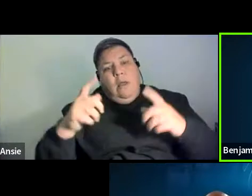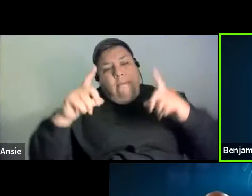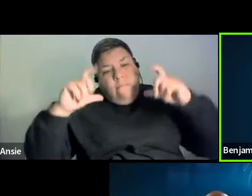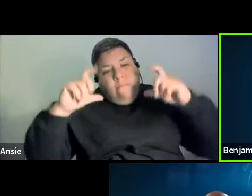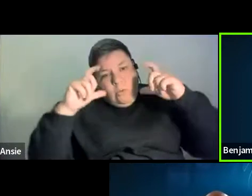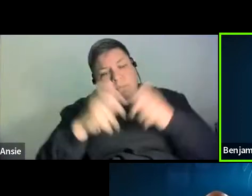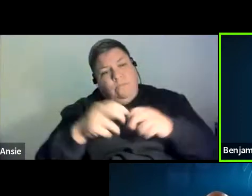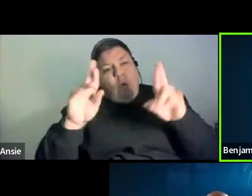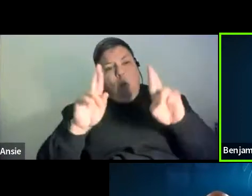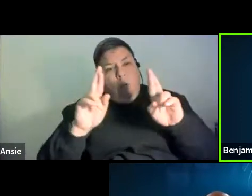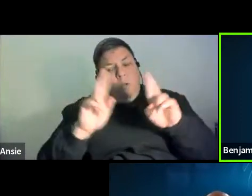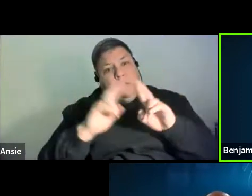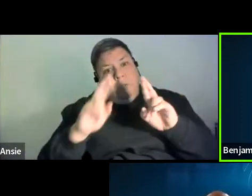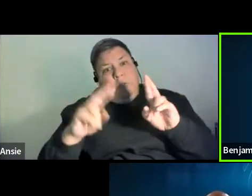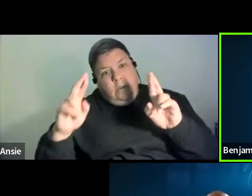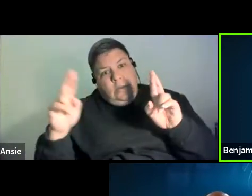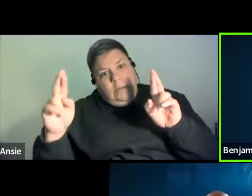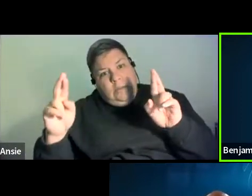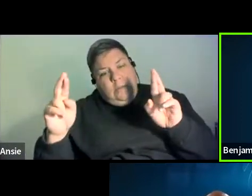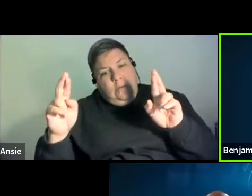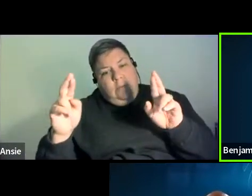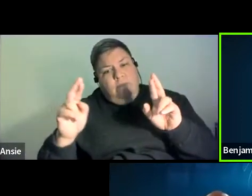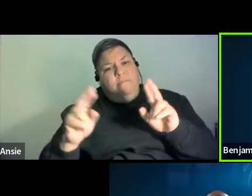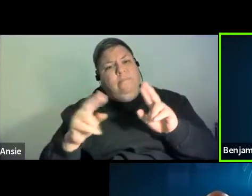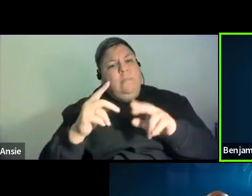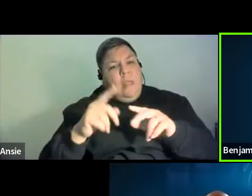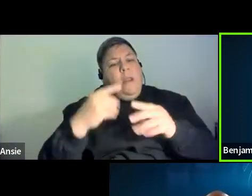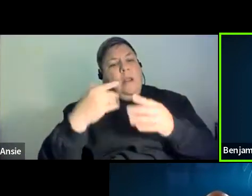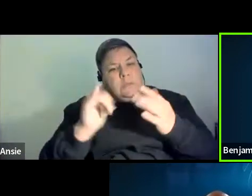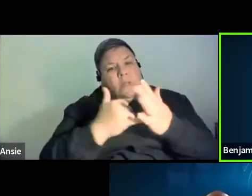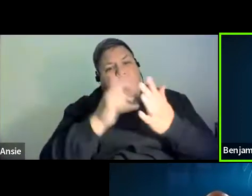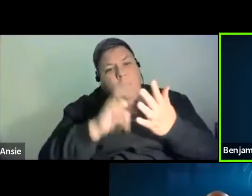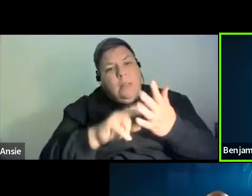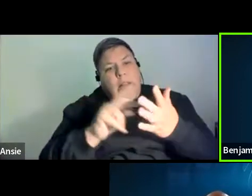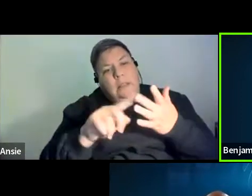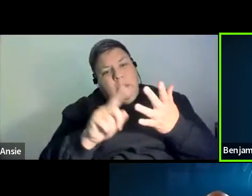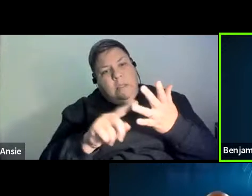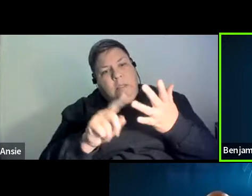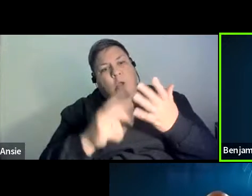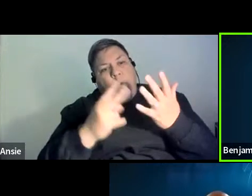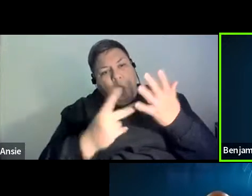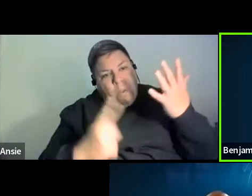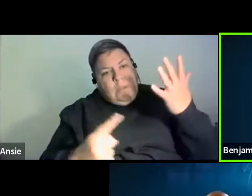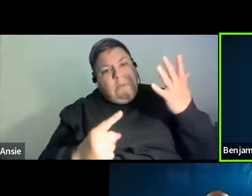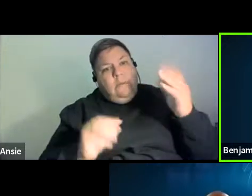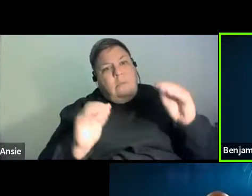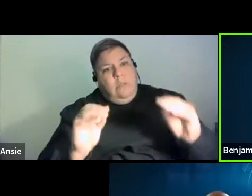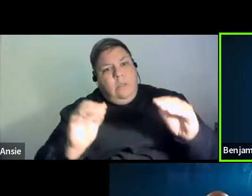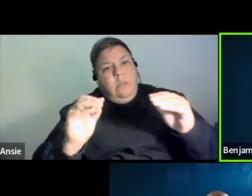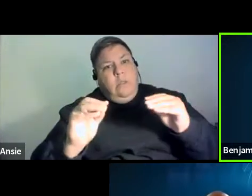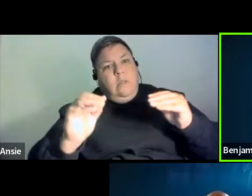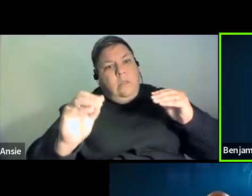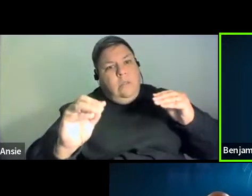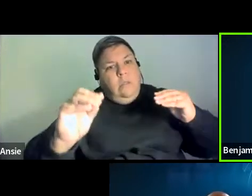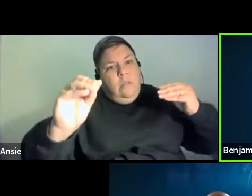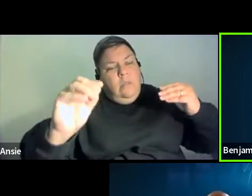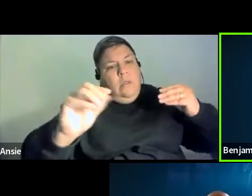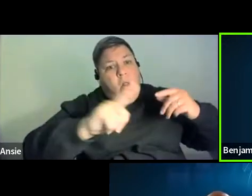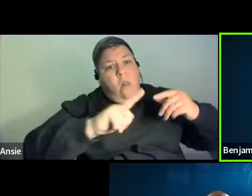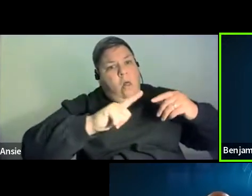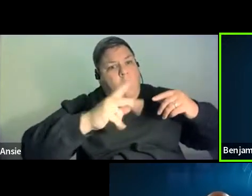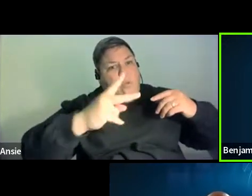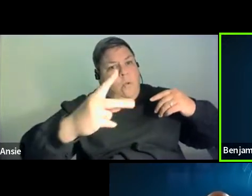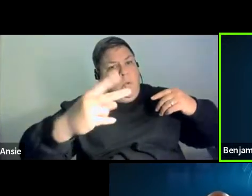taken, and then a further submission is required that again takes a further 21 days. Can the turnaround time possibly be